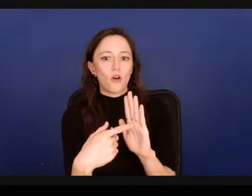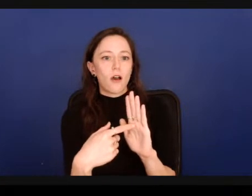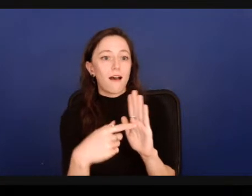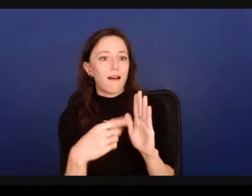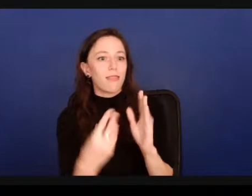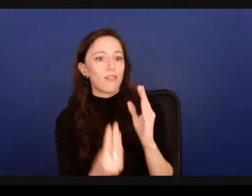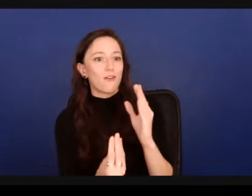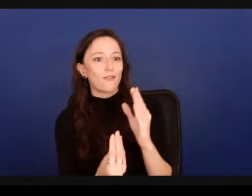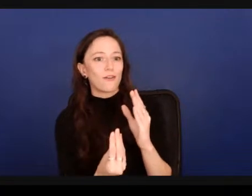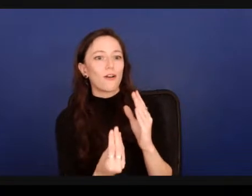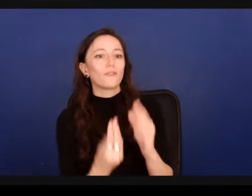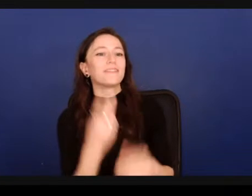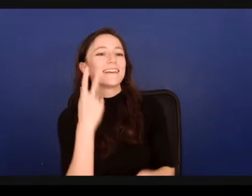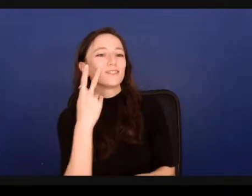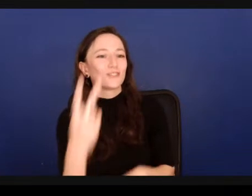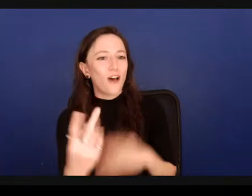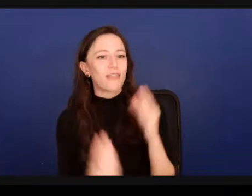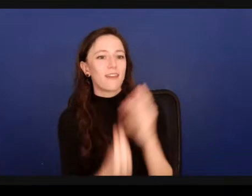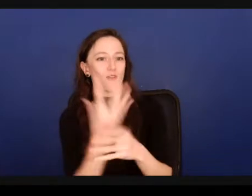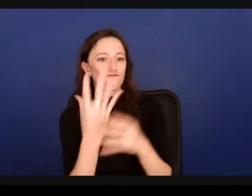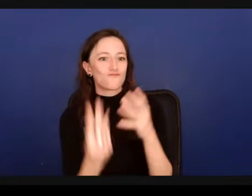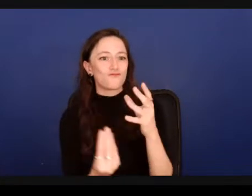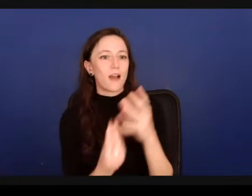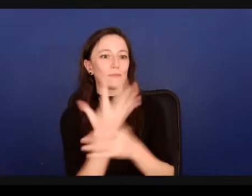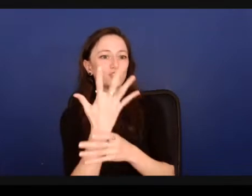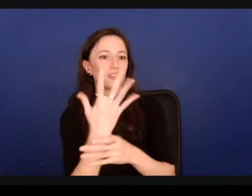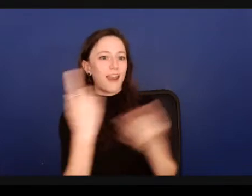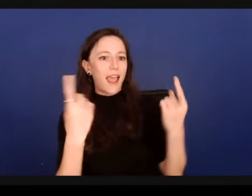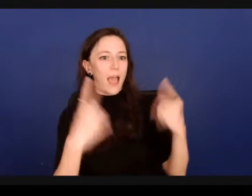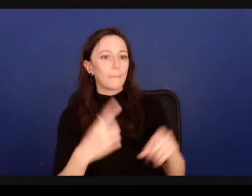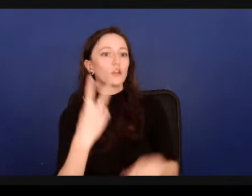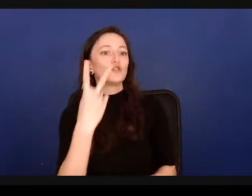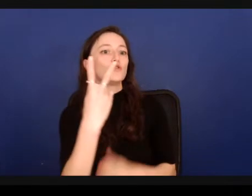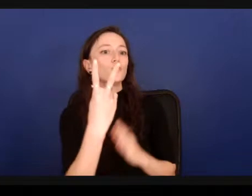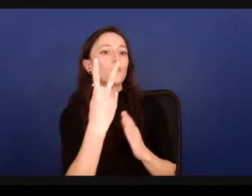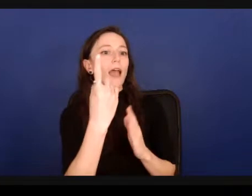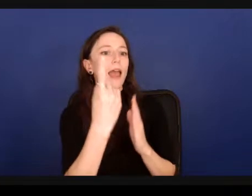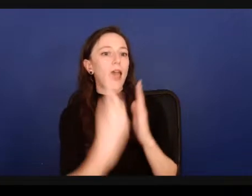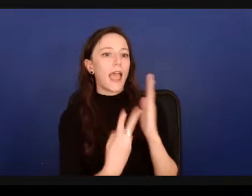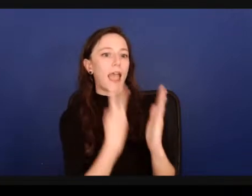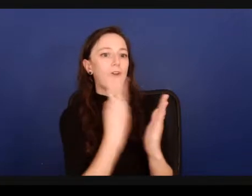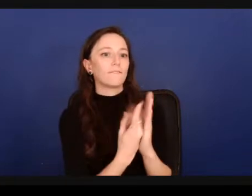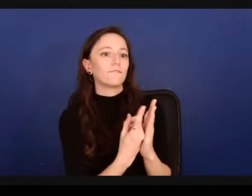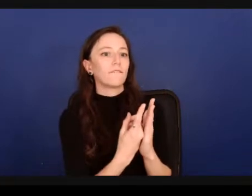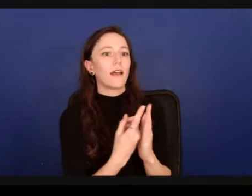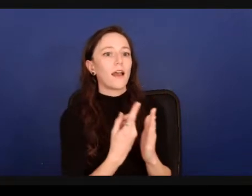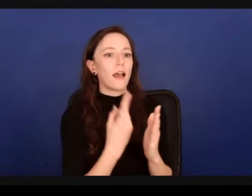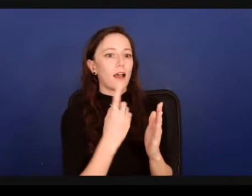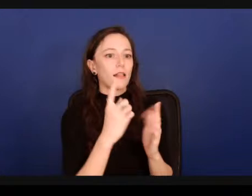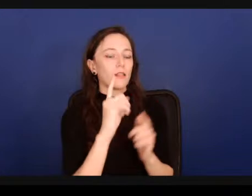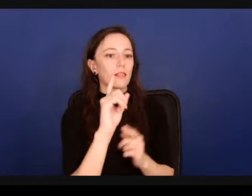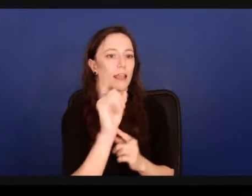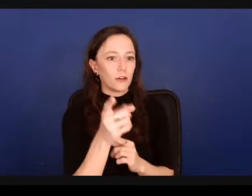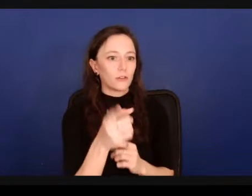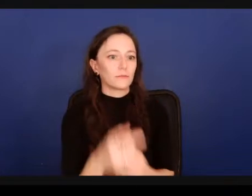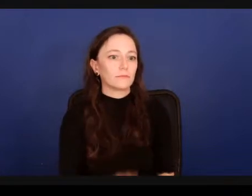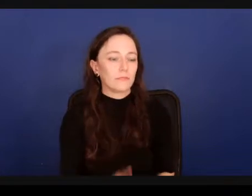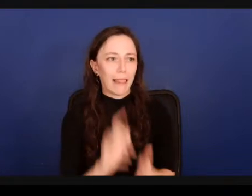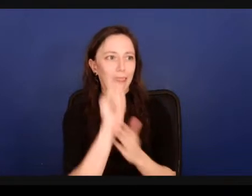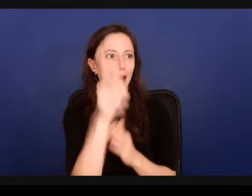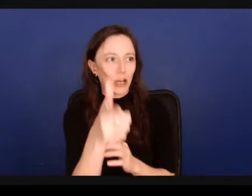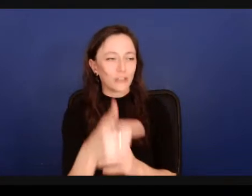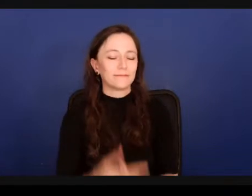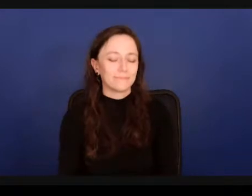lava bombs up to 330 feet high occasionally. 10 fissures opened over the first hour of the